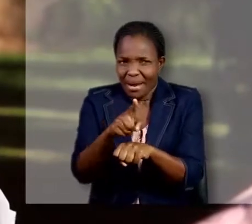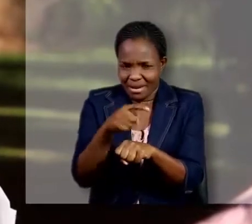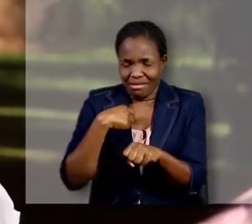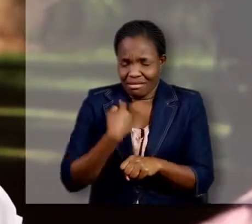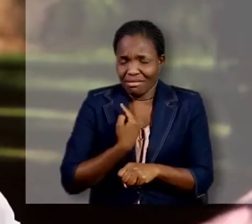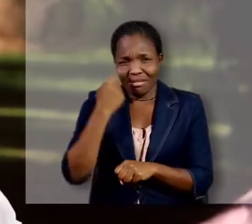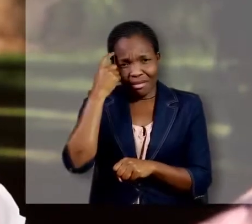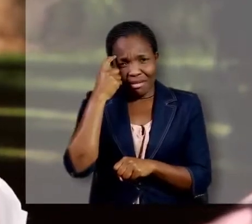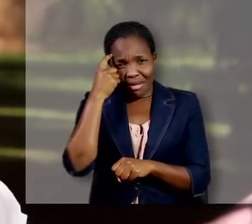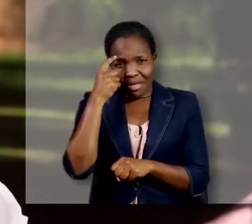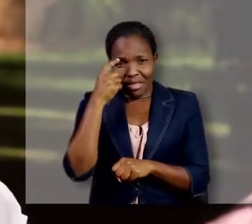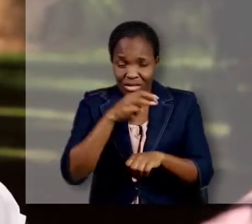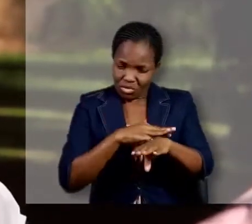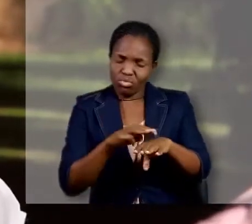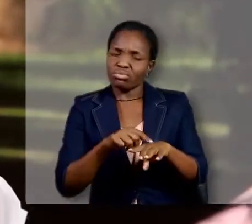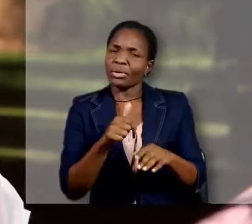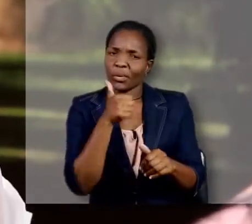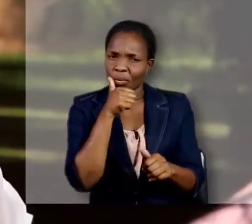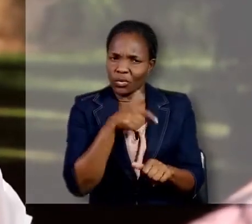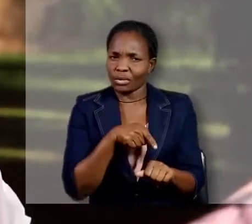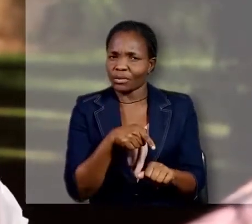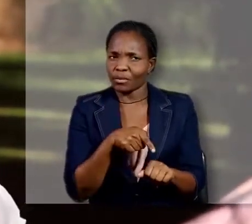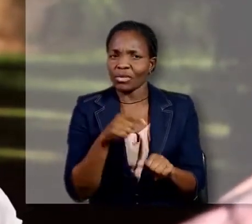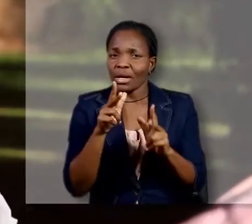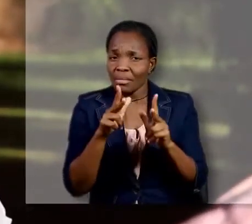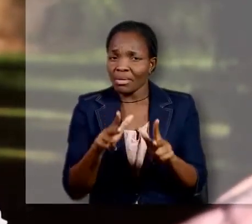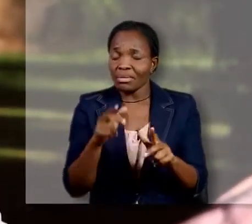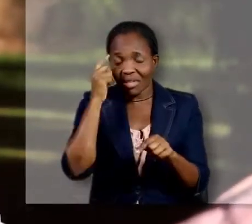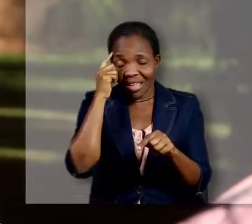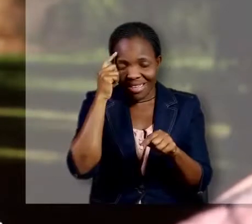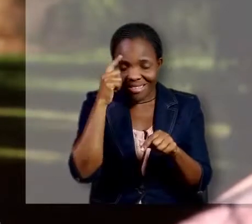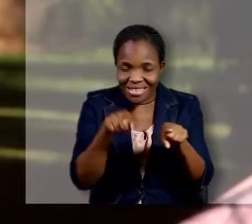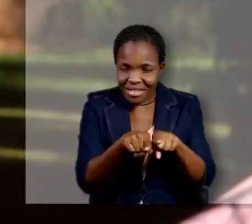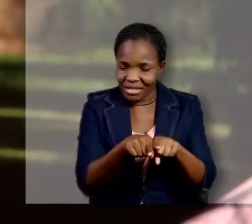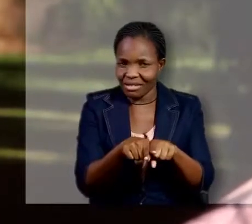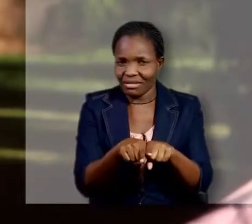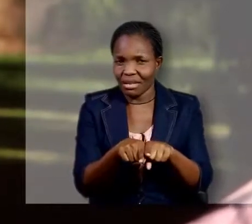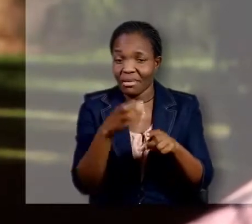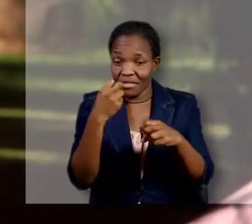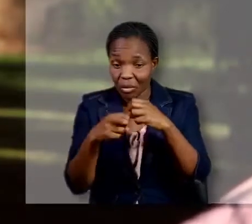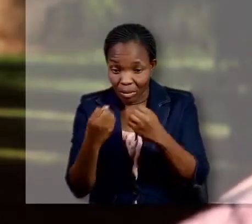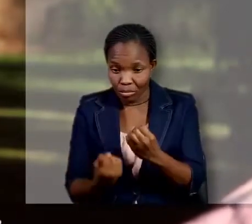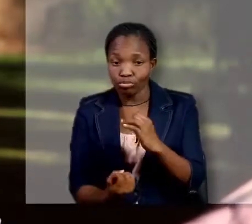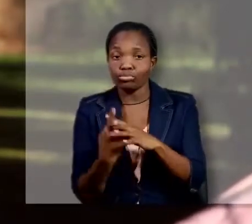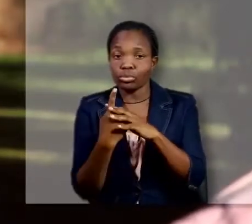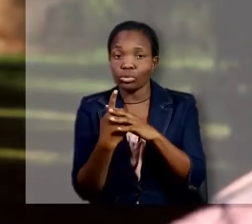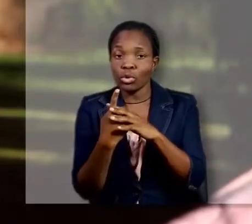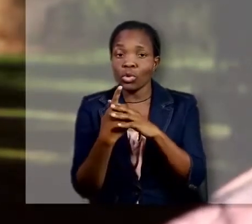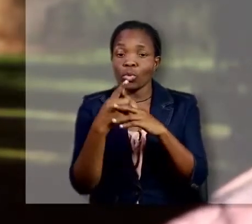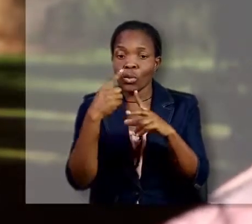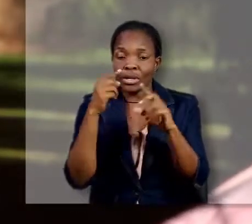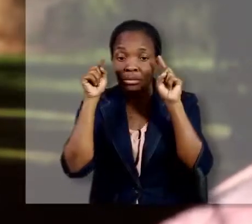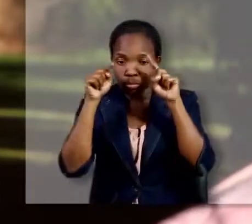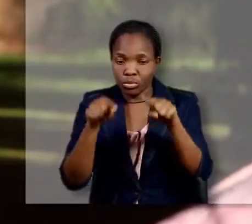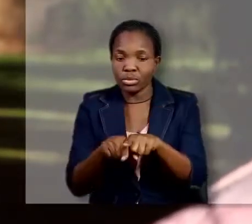a nice system that people actually do things as one, and if a problem occurs, we all solve it as one. I think